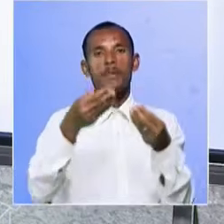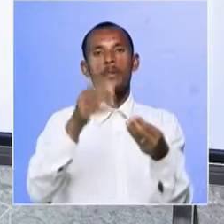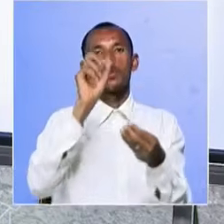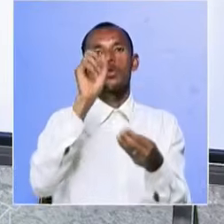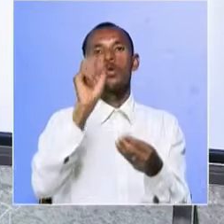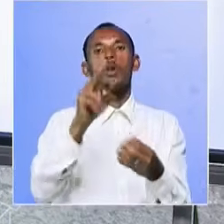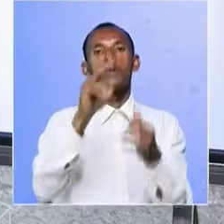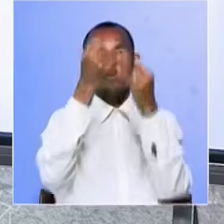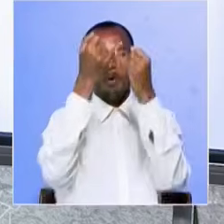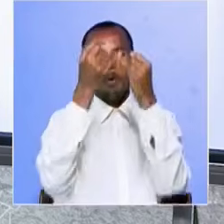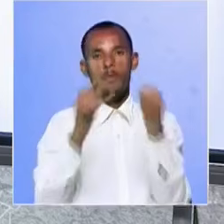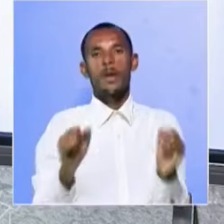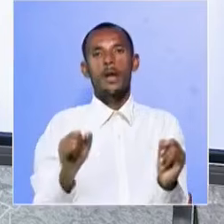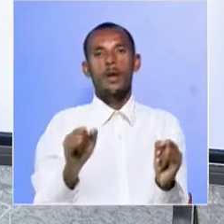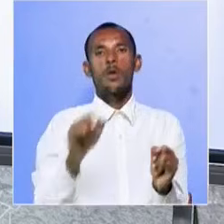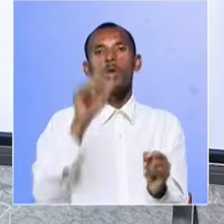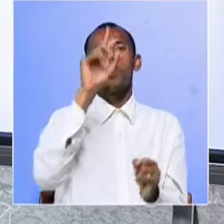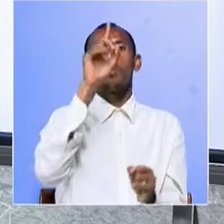12 over